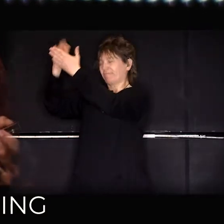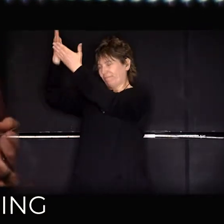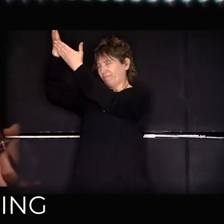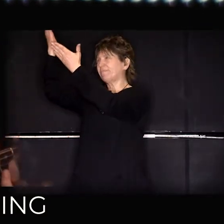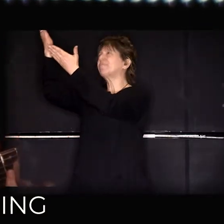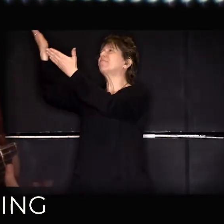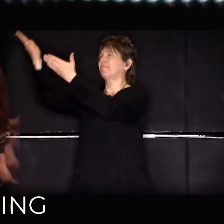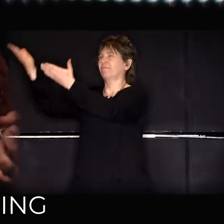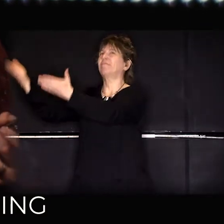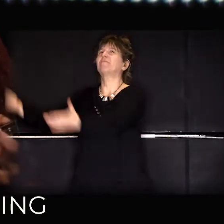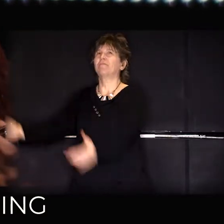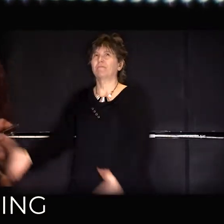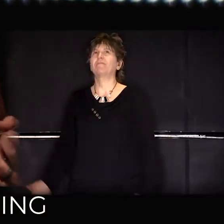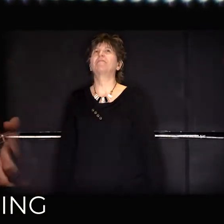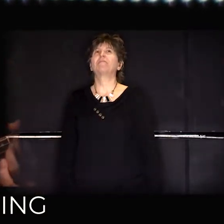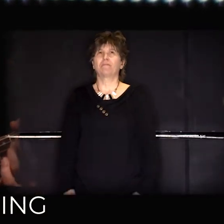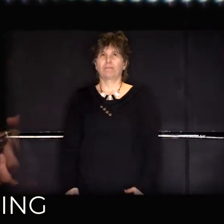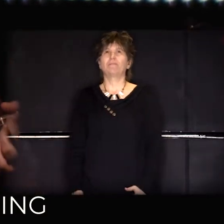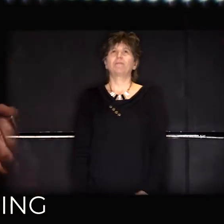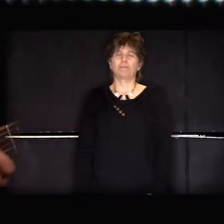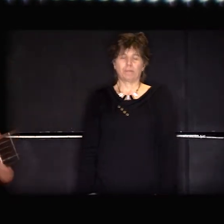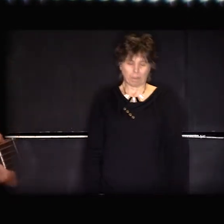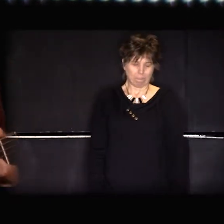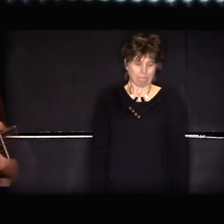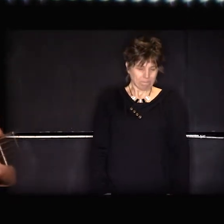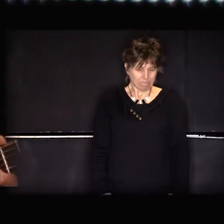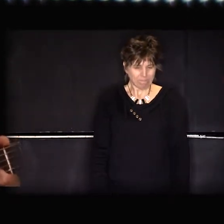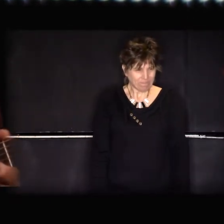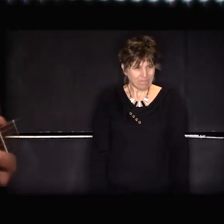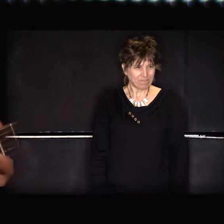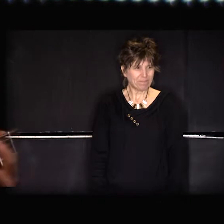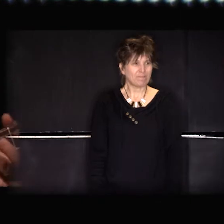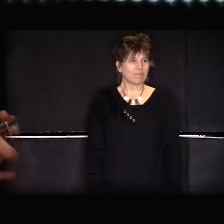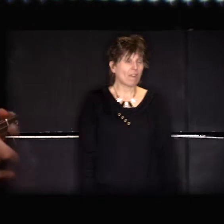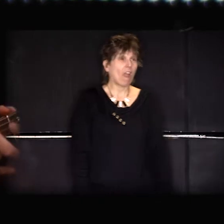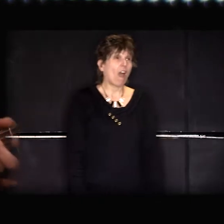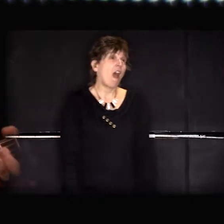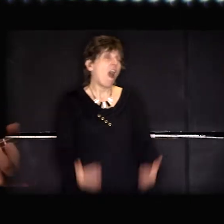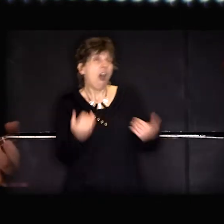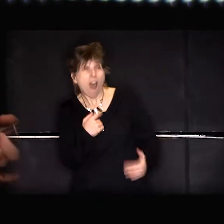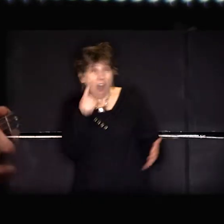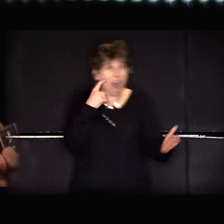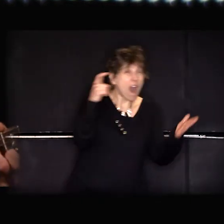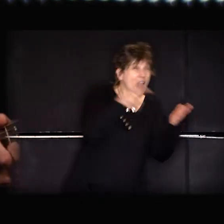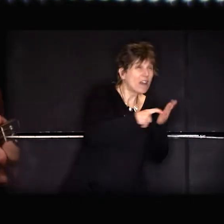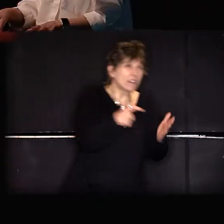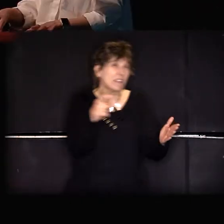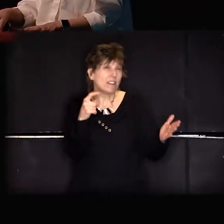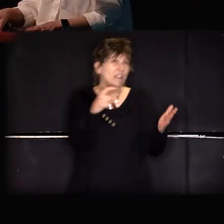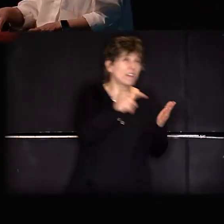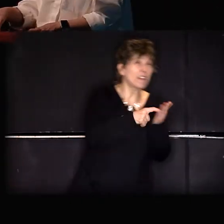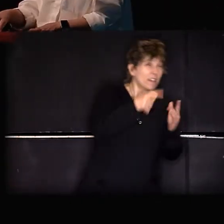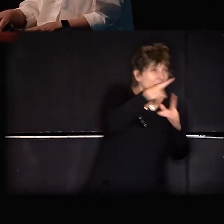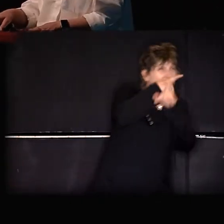For Jesus, there's nothing impossible.